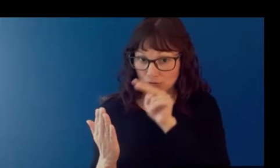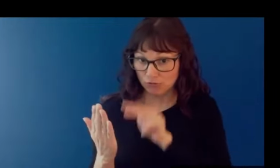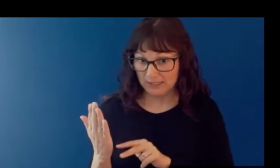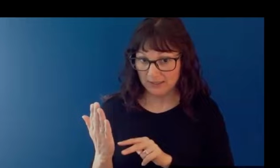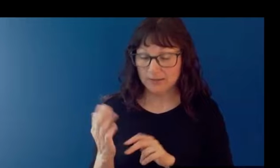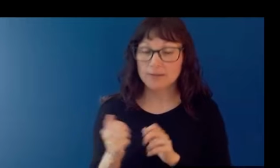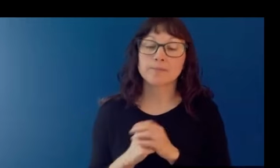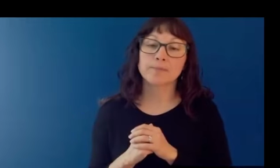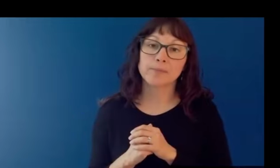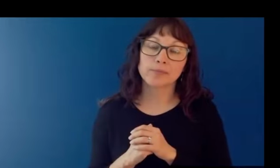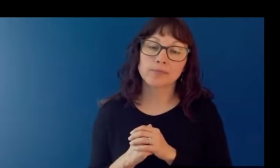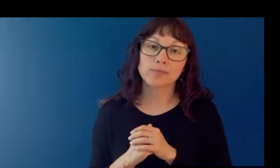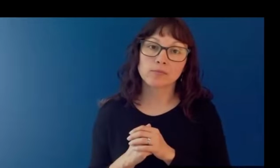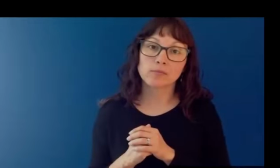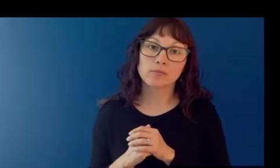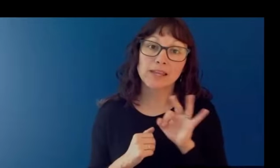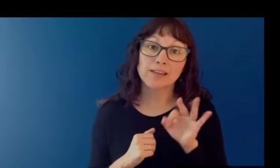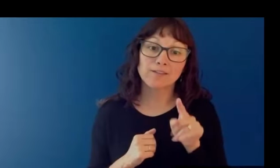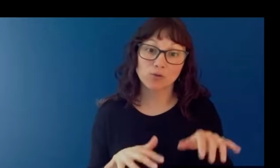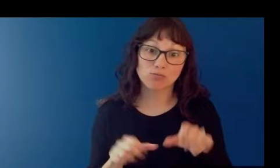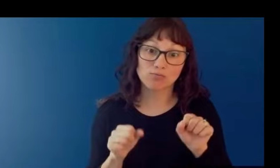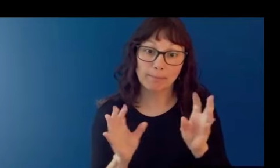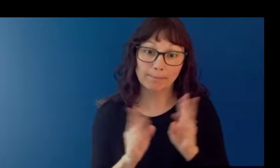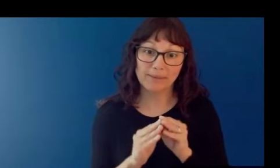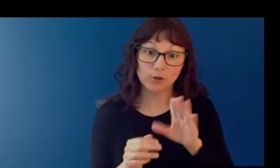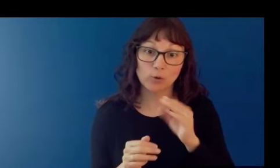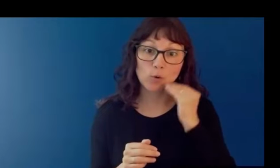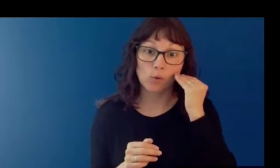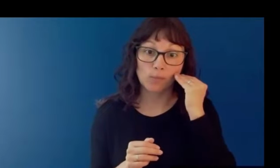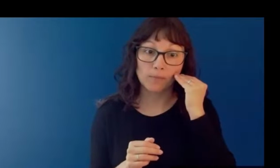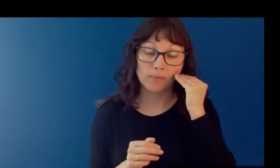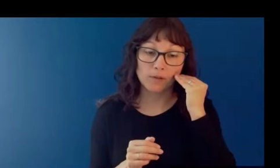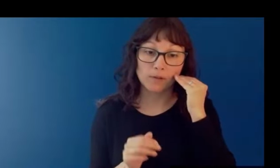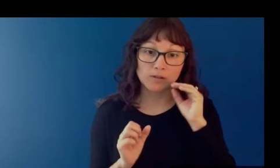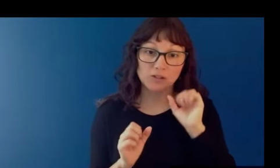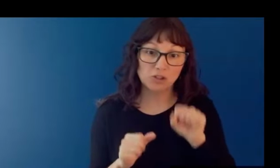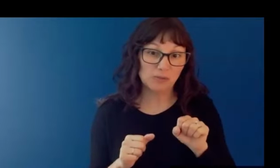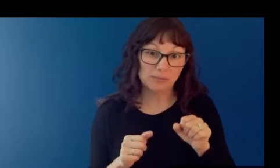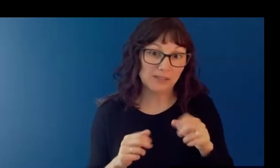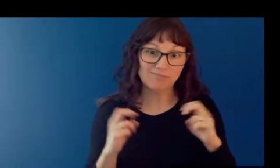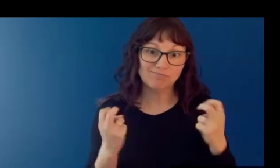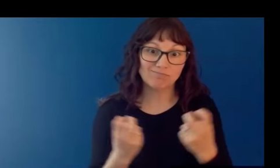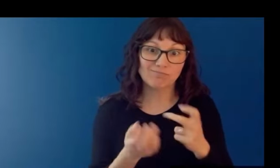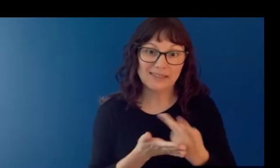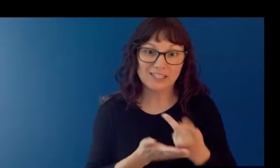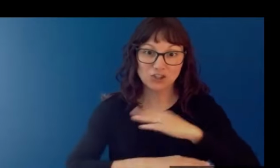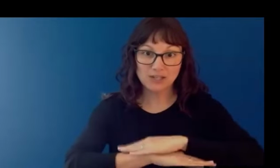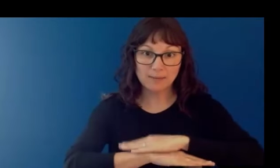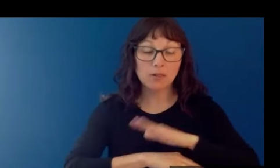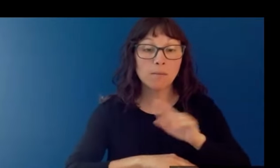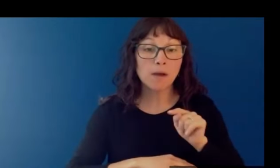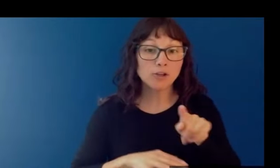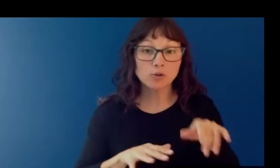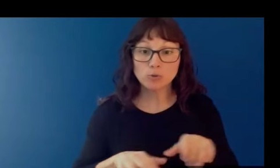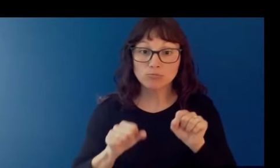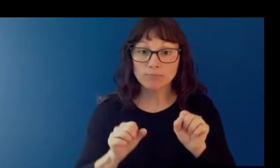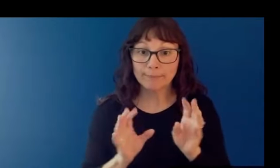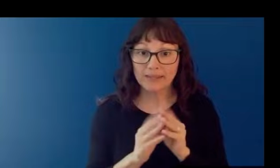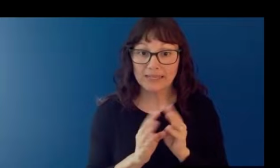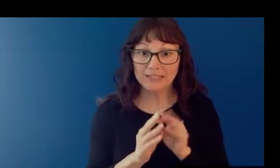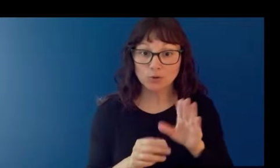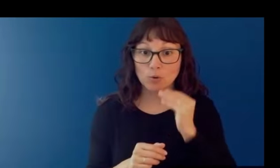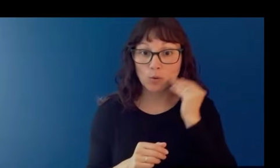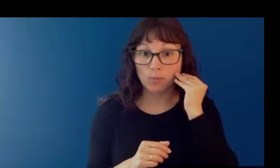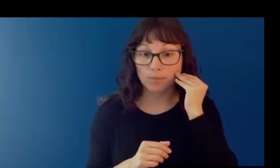If you hold meetings at your home, it could be around the kitchen table, but you hold meetings at